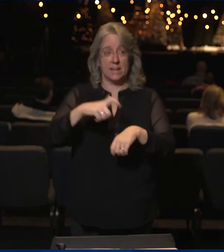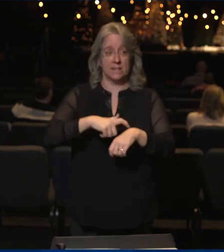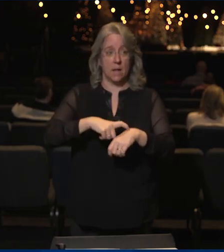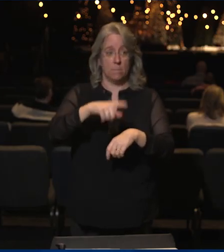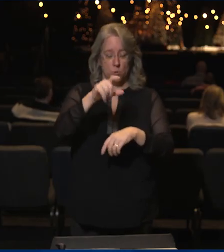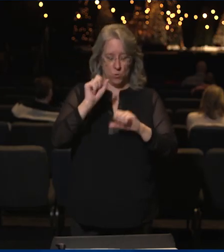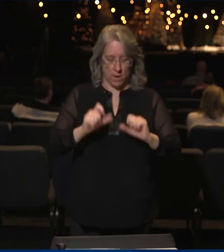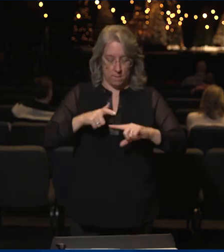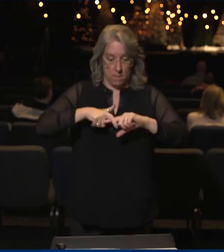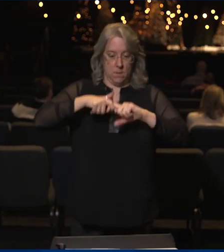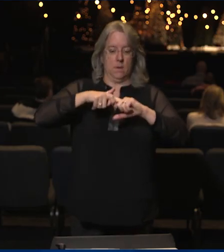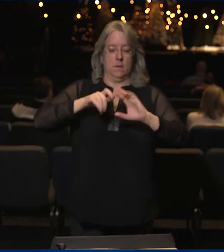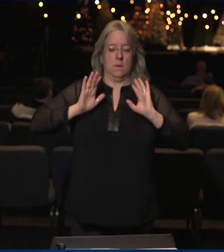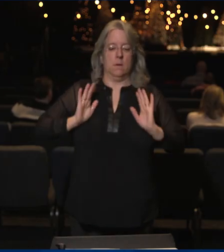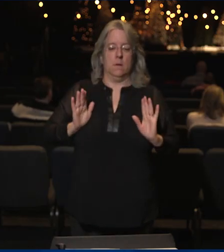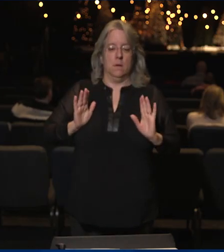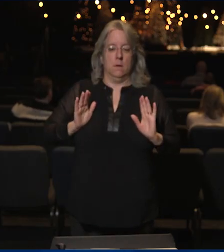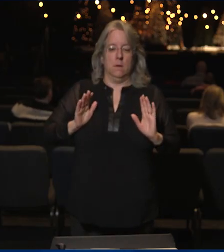and pay attention